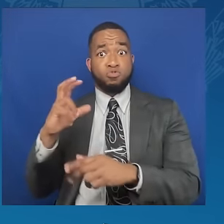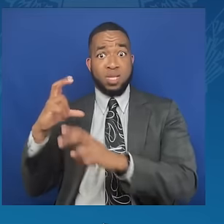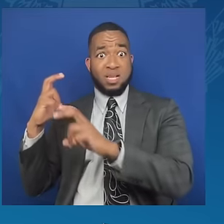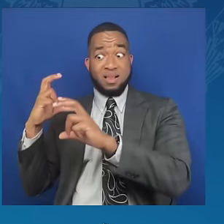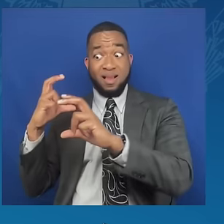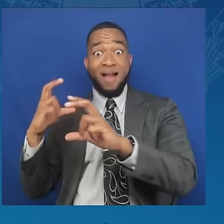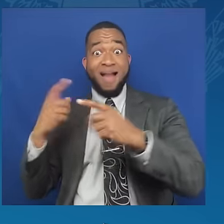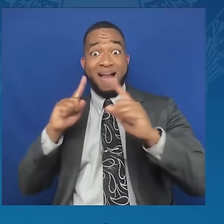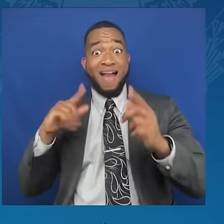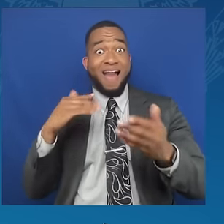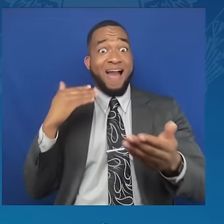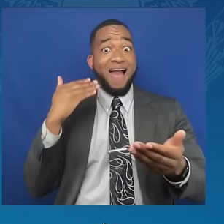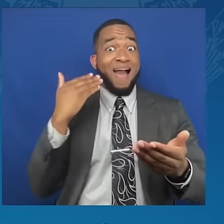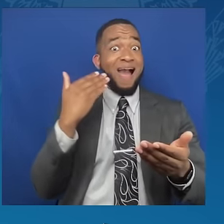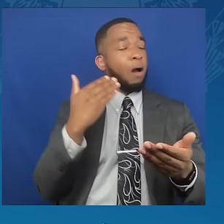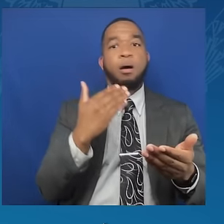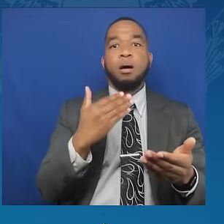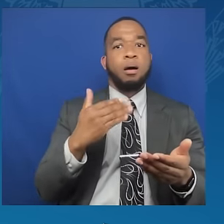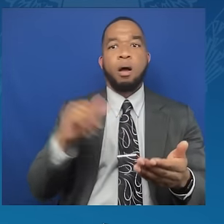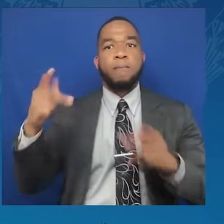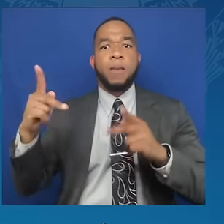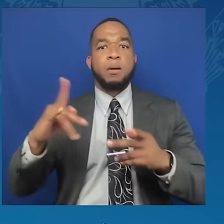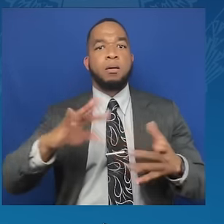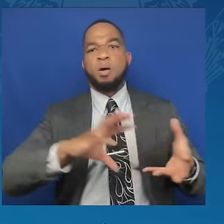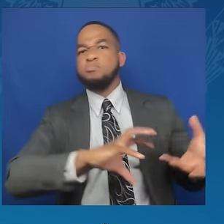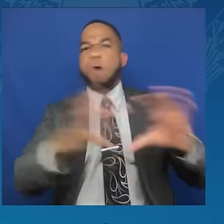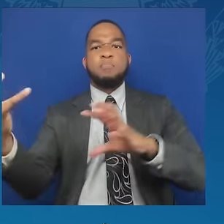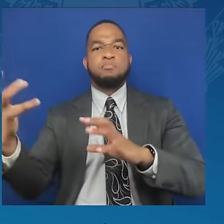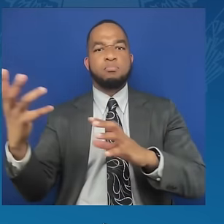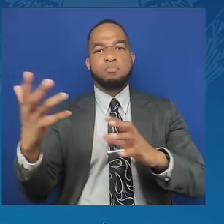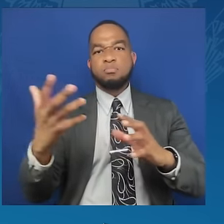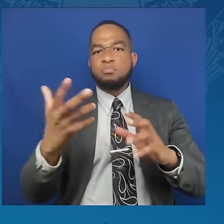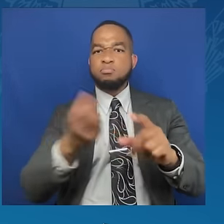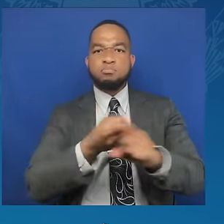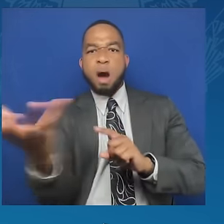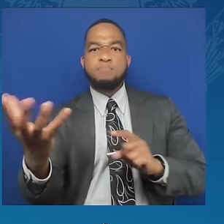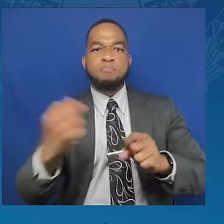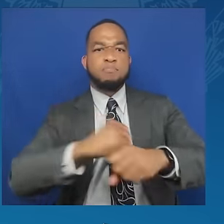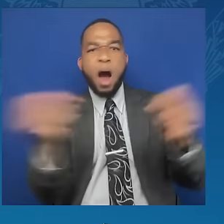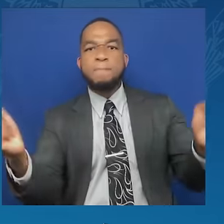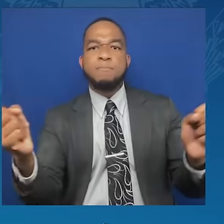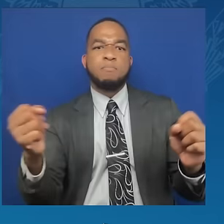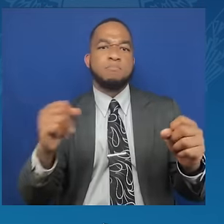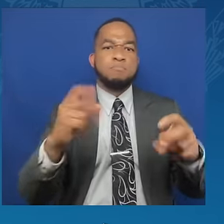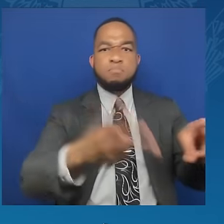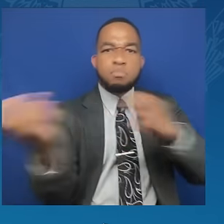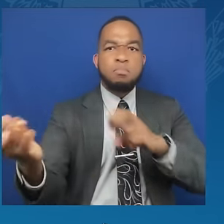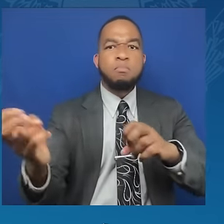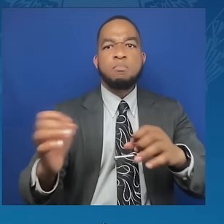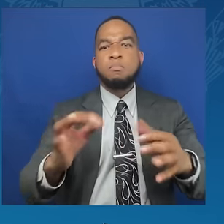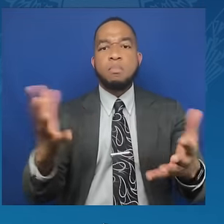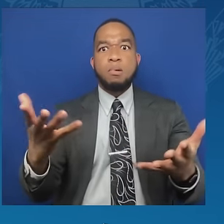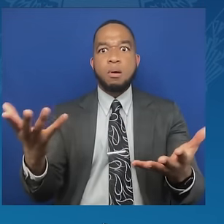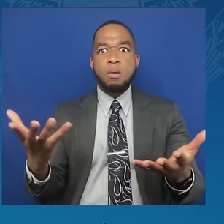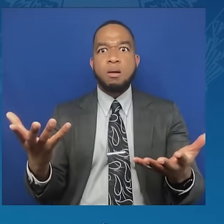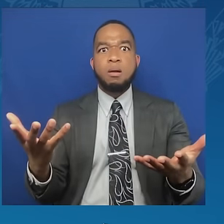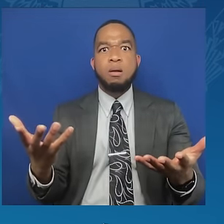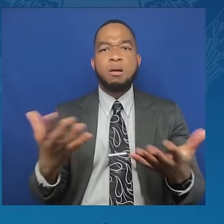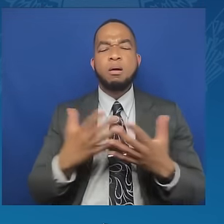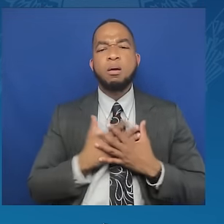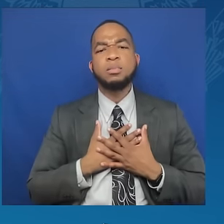break for the victims of that horrific tragedy, and for all the innocent people in